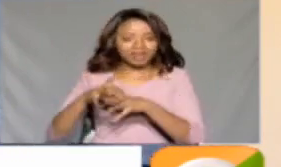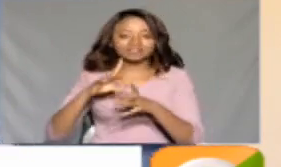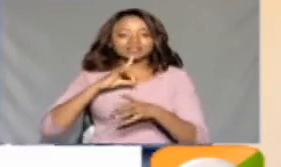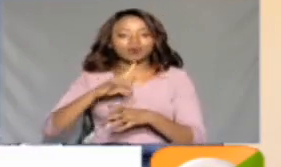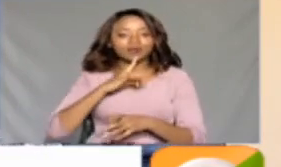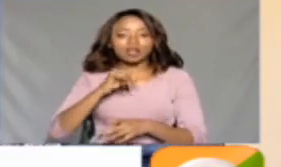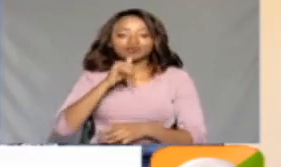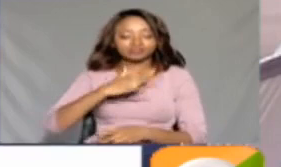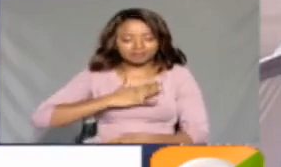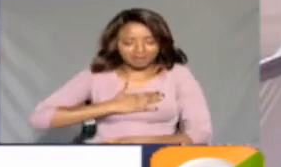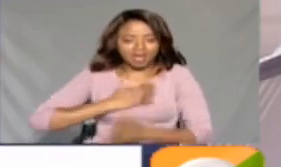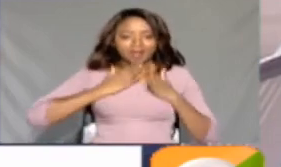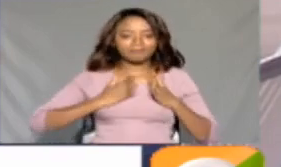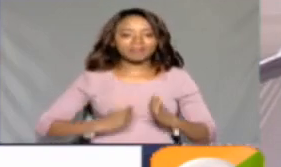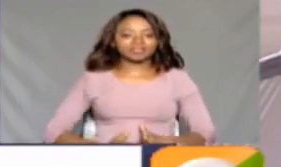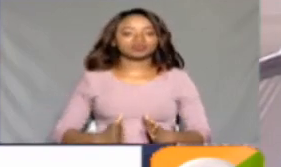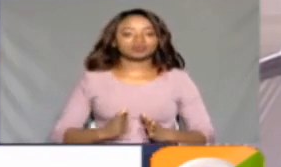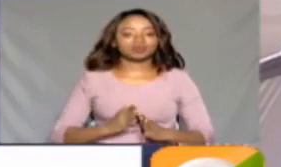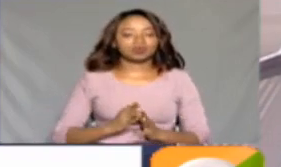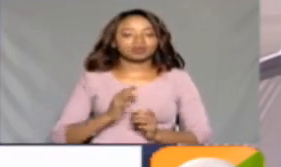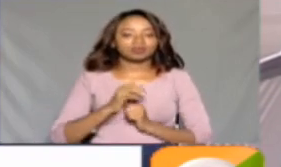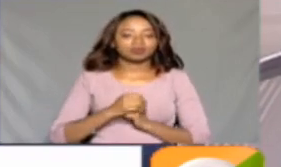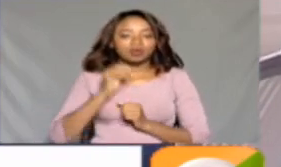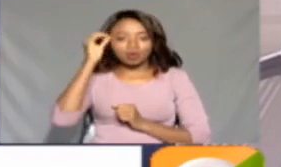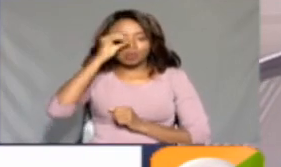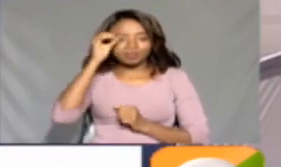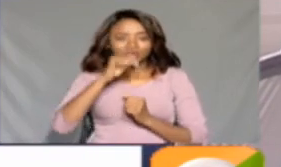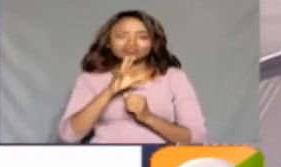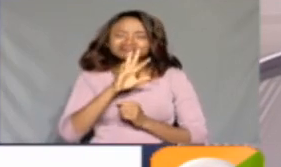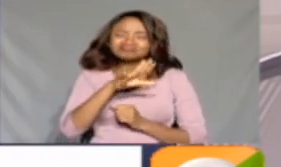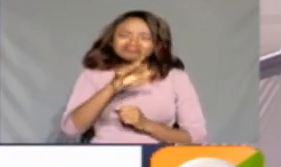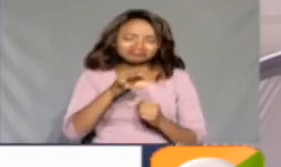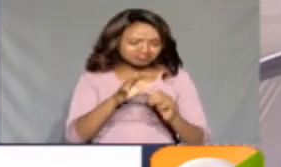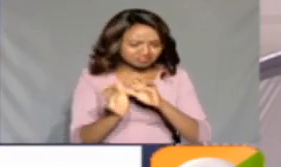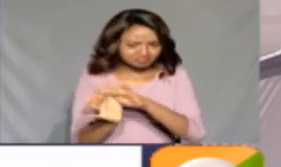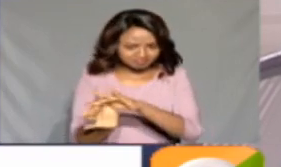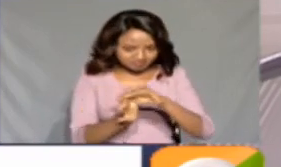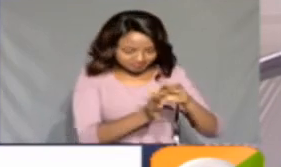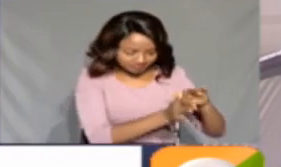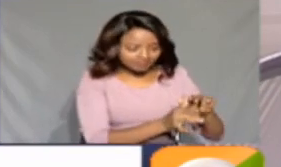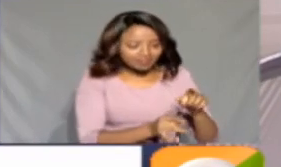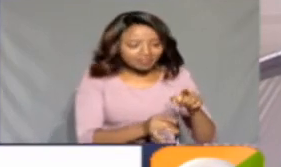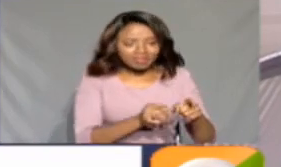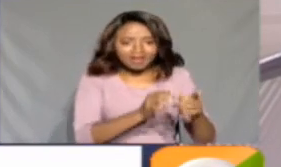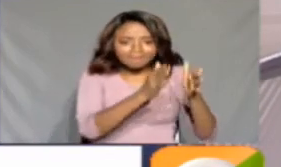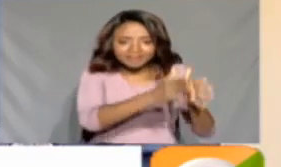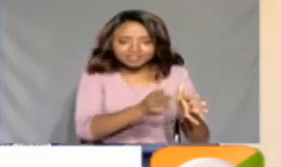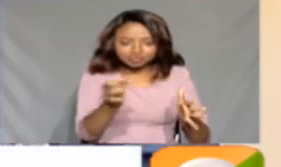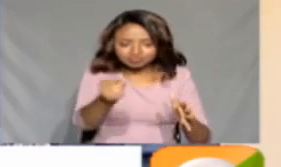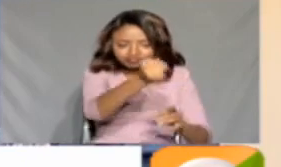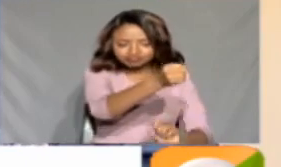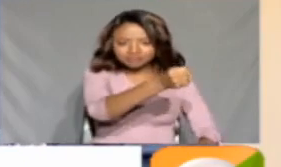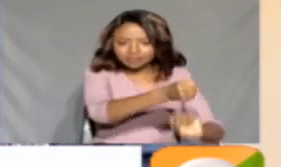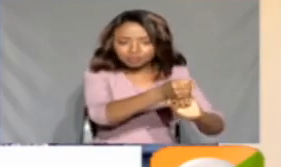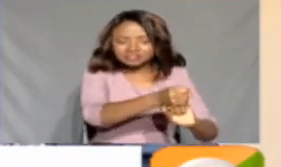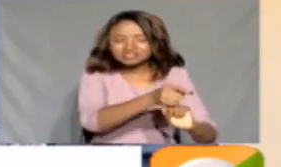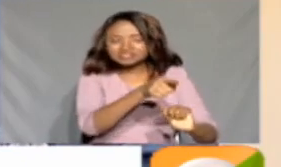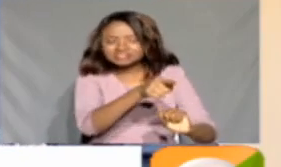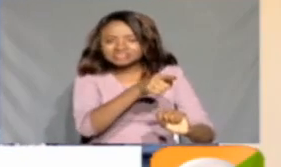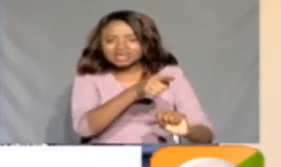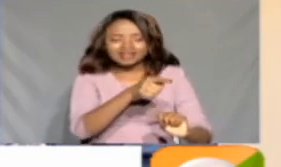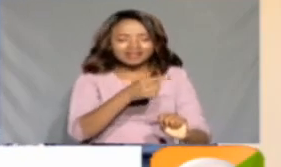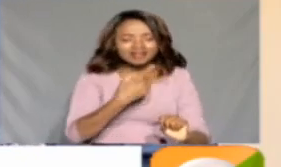Raphael Tuju. They actually refer to him as the handshake candidate. Do you think there's such a thing, handshake candidate? Well, politicians are very creative. They could